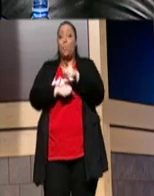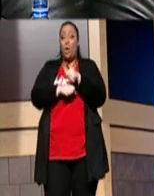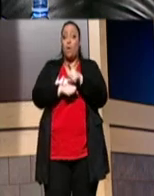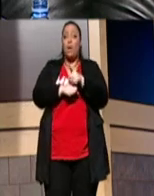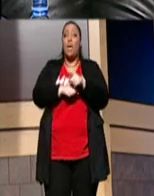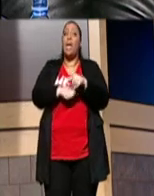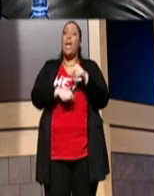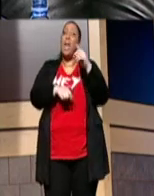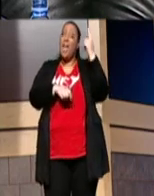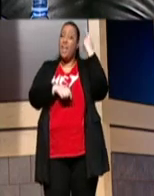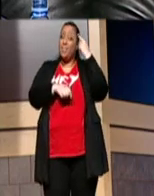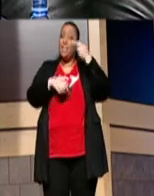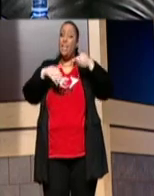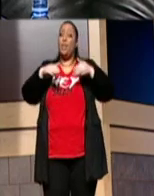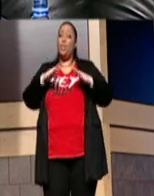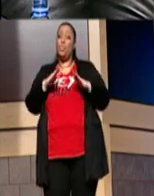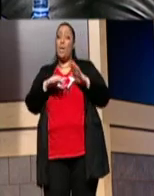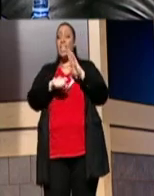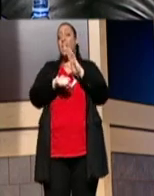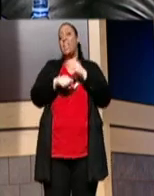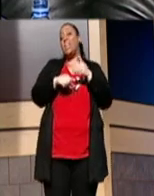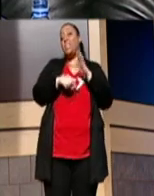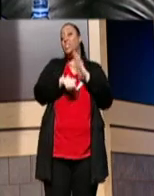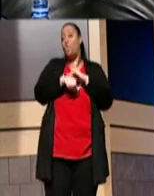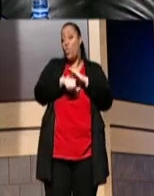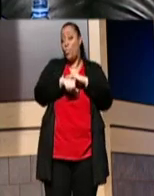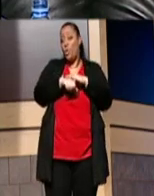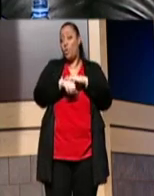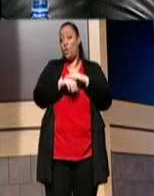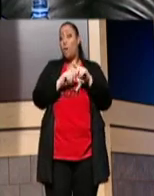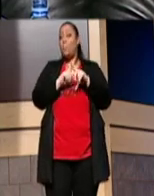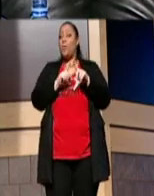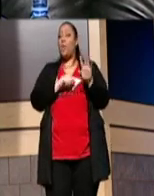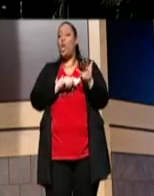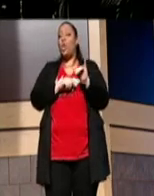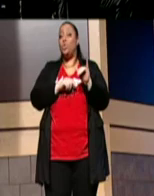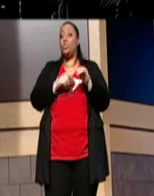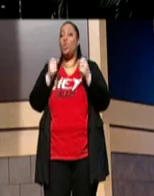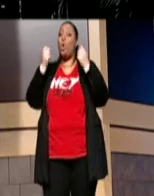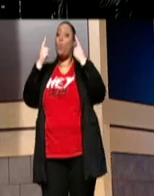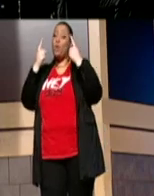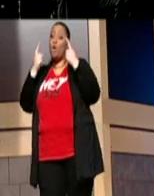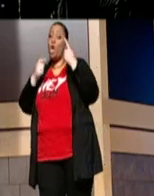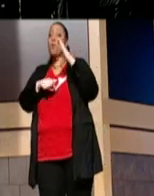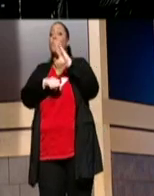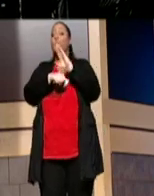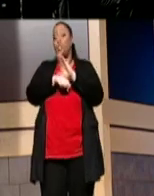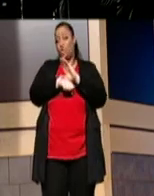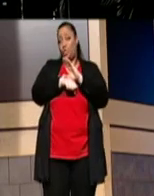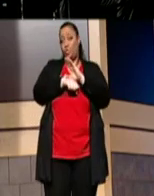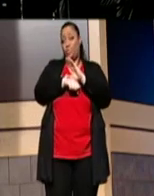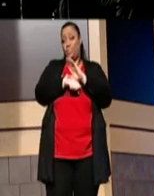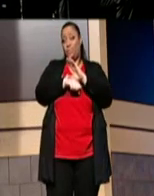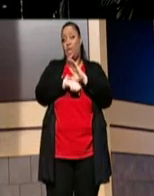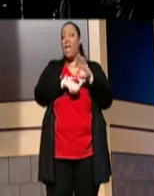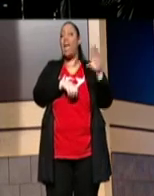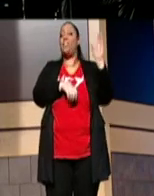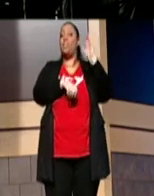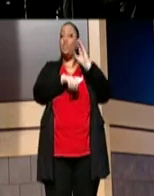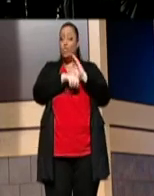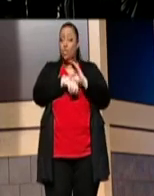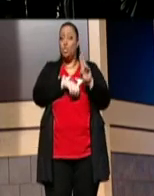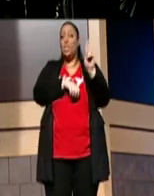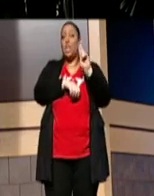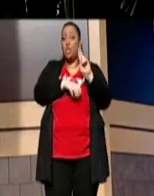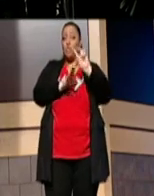way it does serve as a warning, but a wake-up call for the church. I think the church can use this